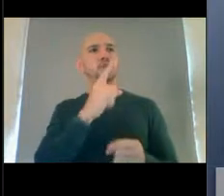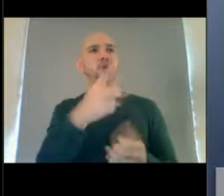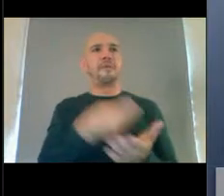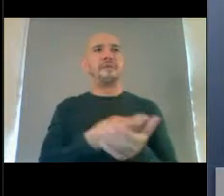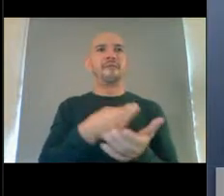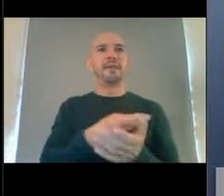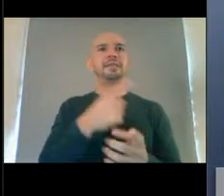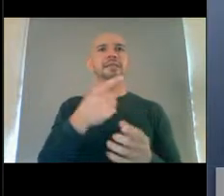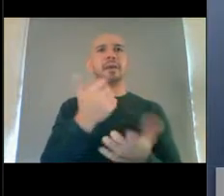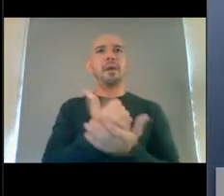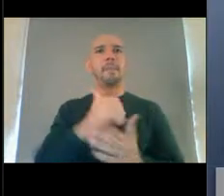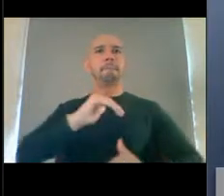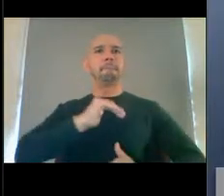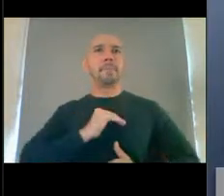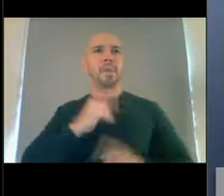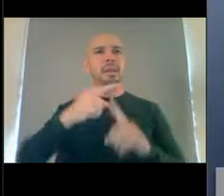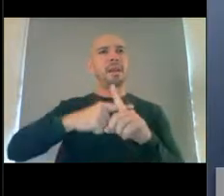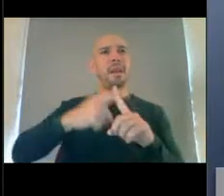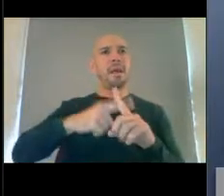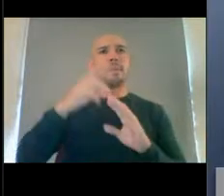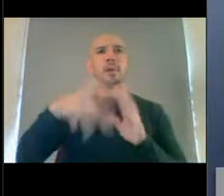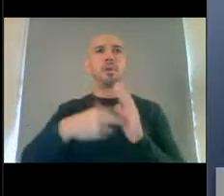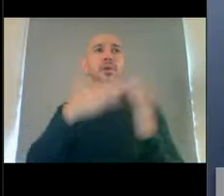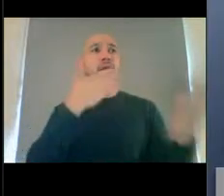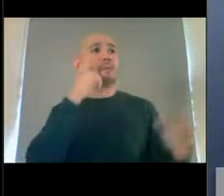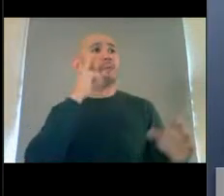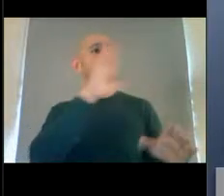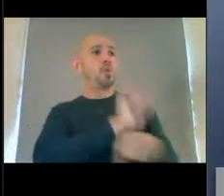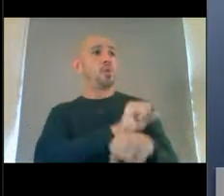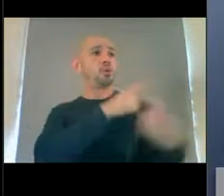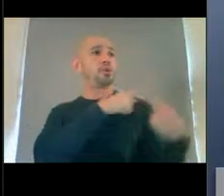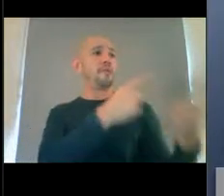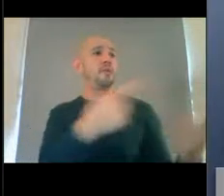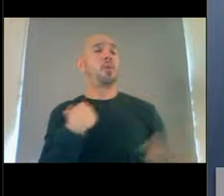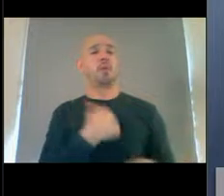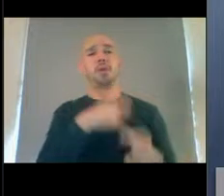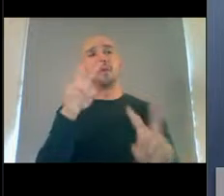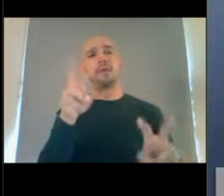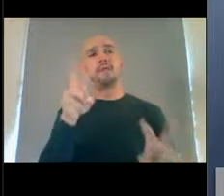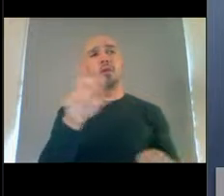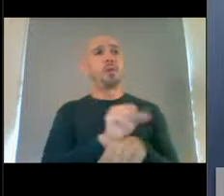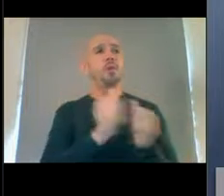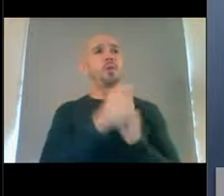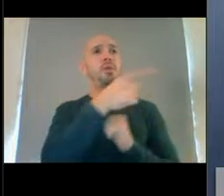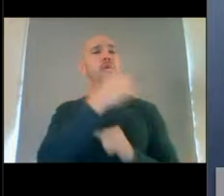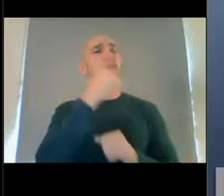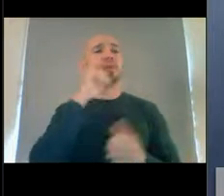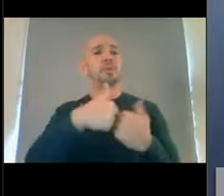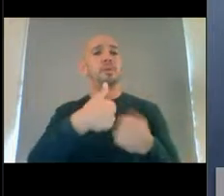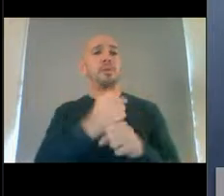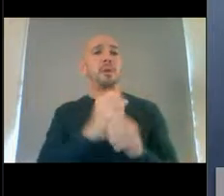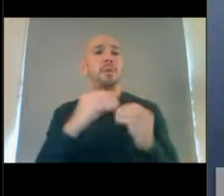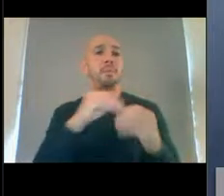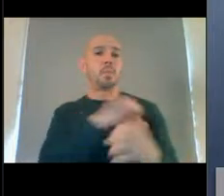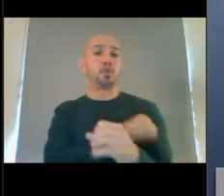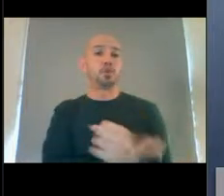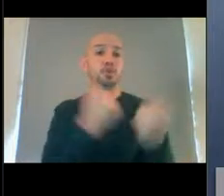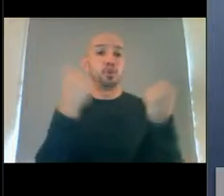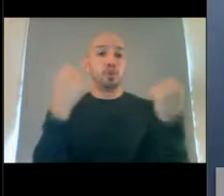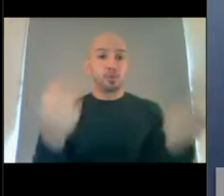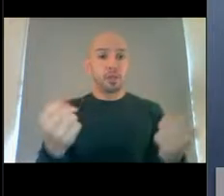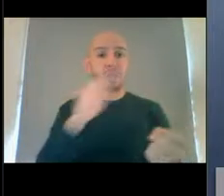goals again we thank you for the work that was done and updating tsep and we look forward to working with you to strengthen tsa funding guidelines to help align with our